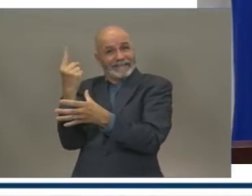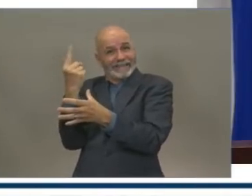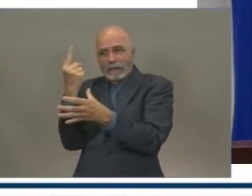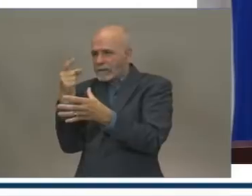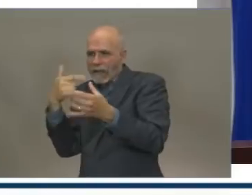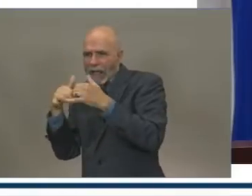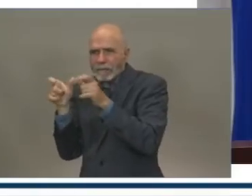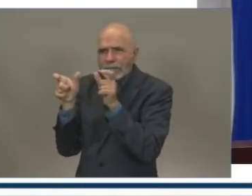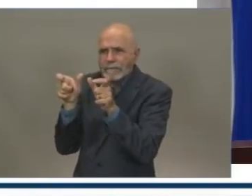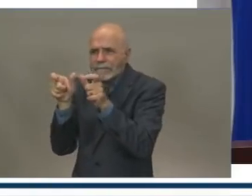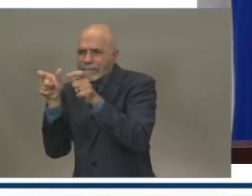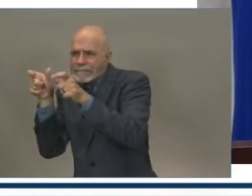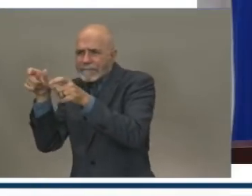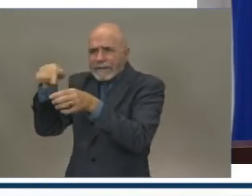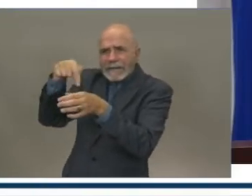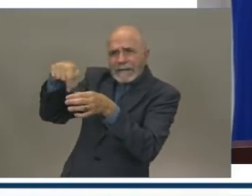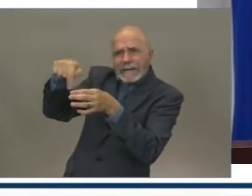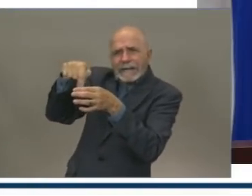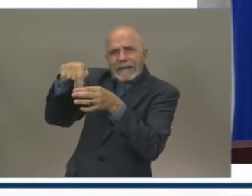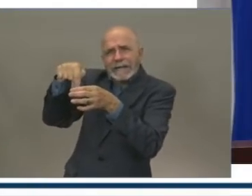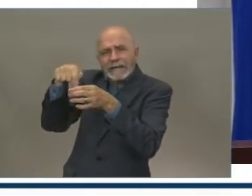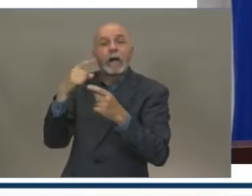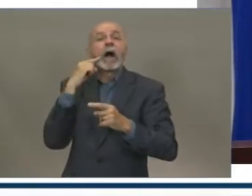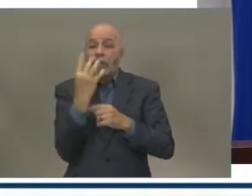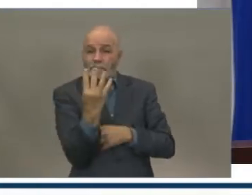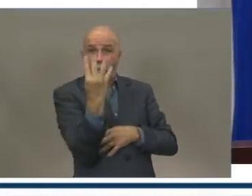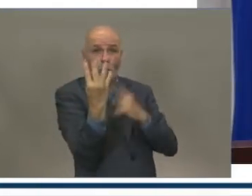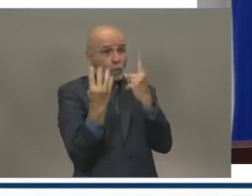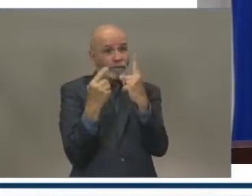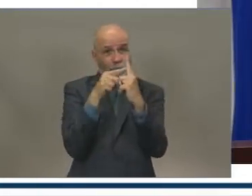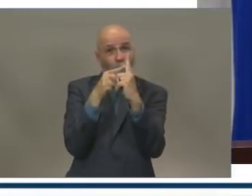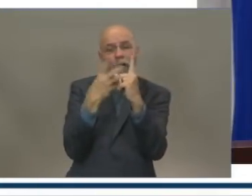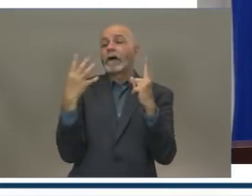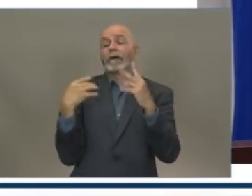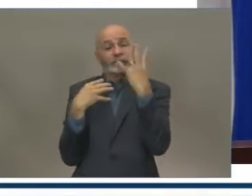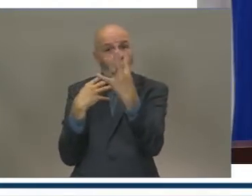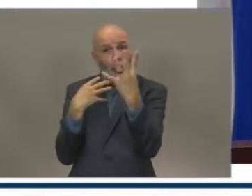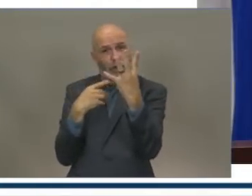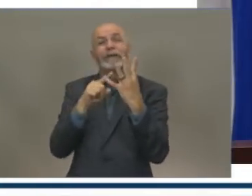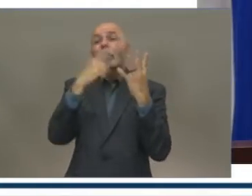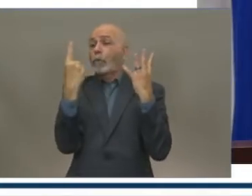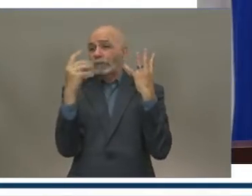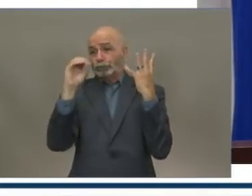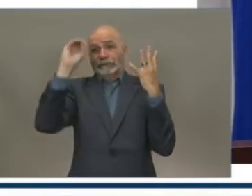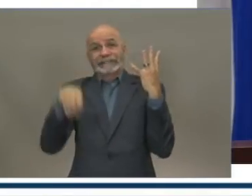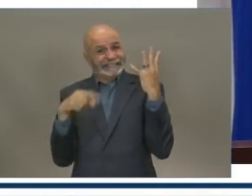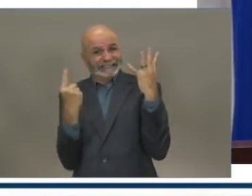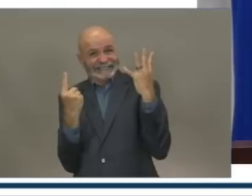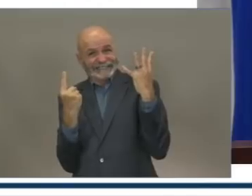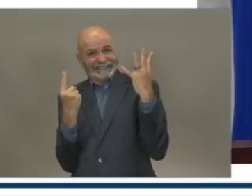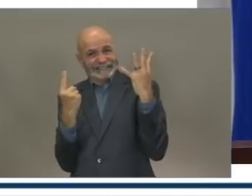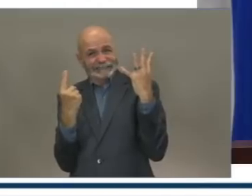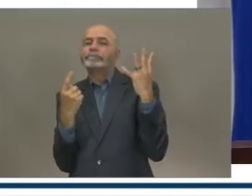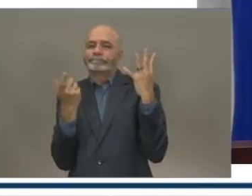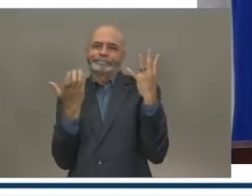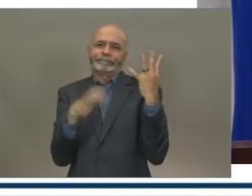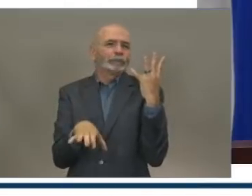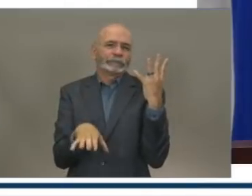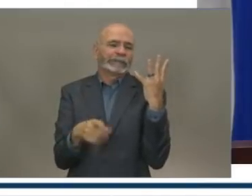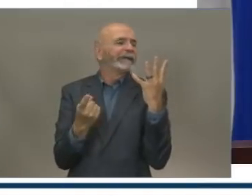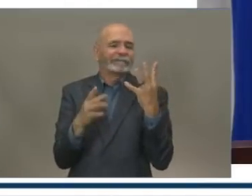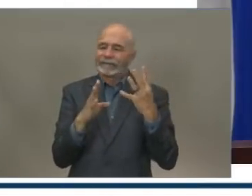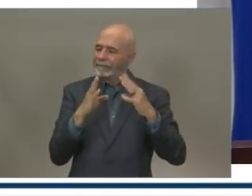is 1% of our total number of schools in the province, have had to close to prevent further spread.